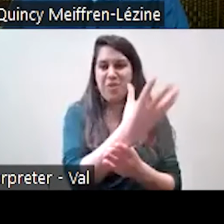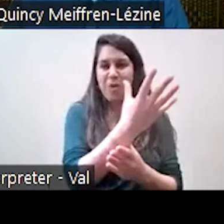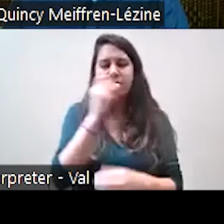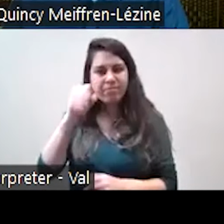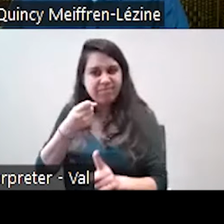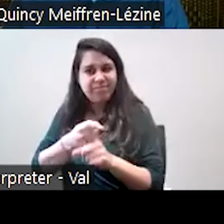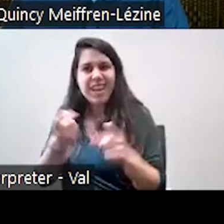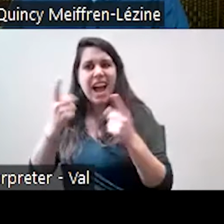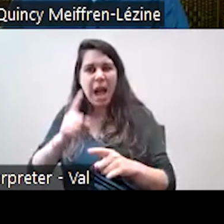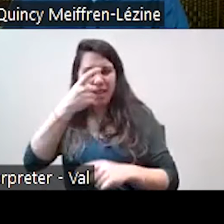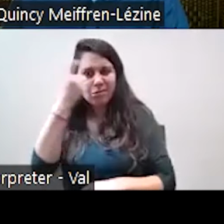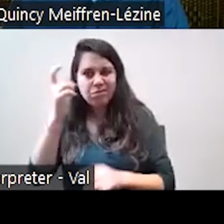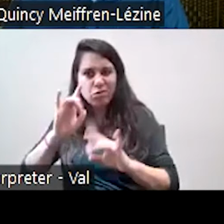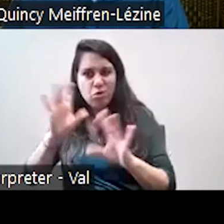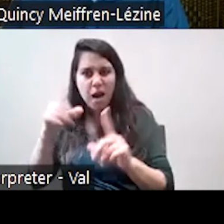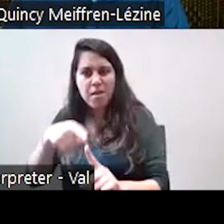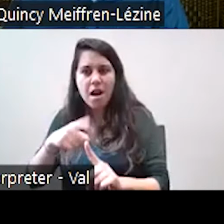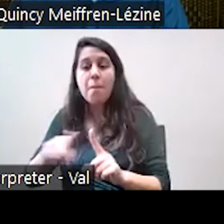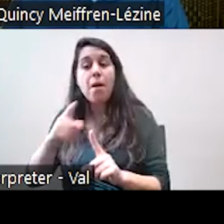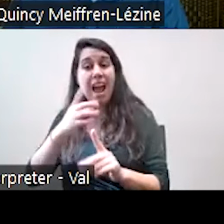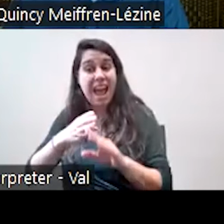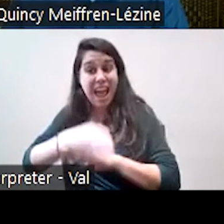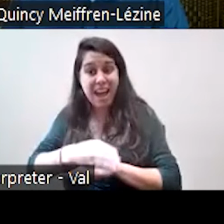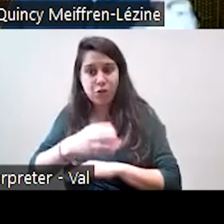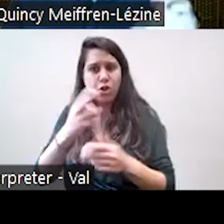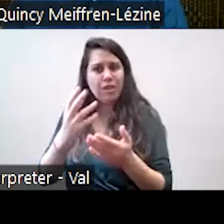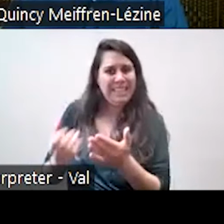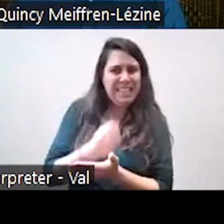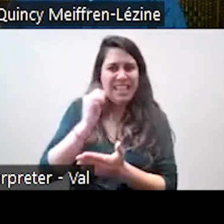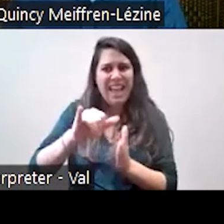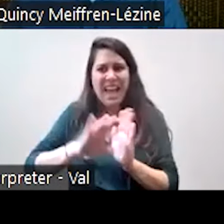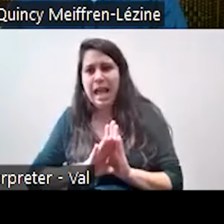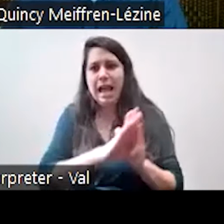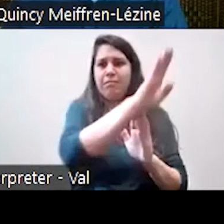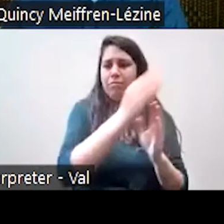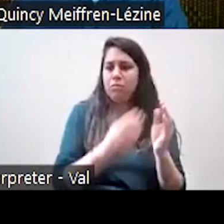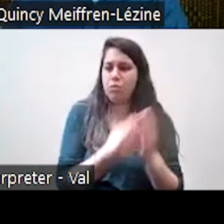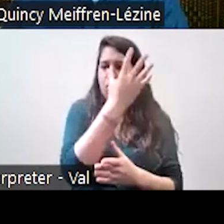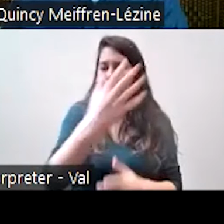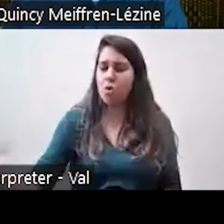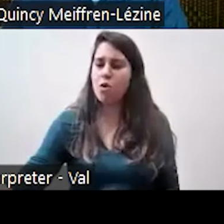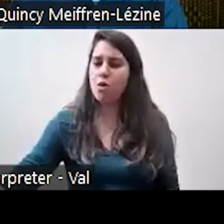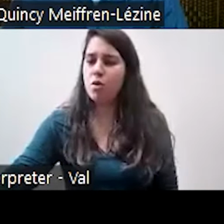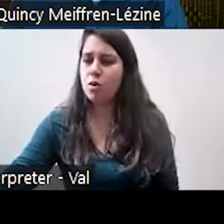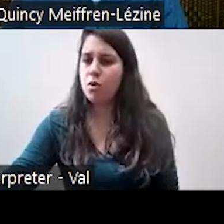of the trauma, they have used that to spur their growth going forward.